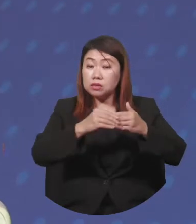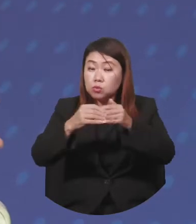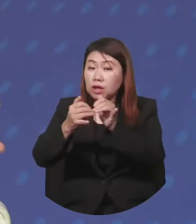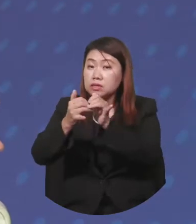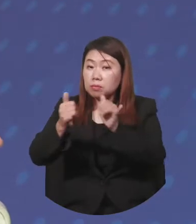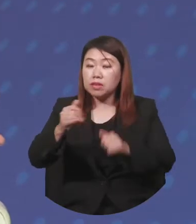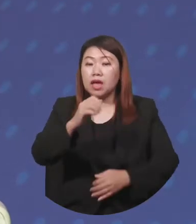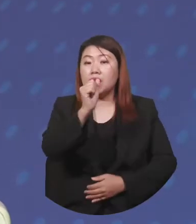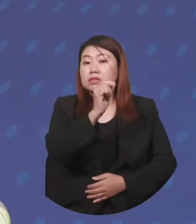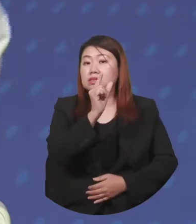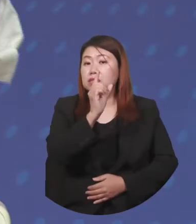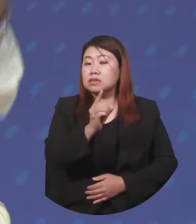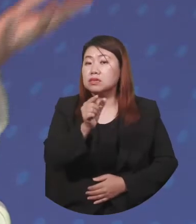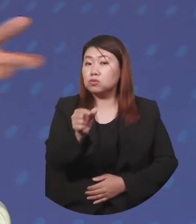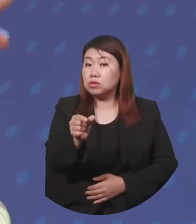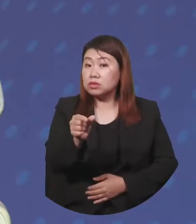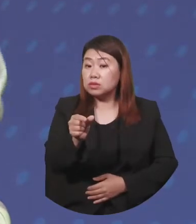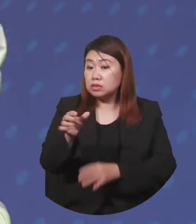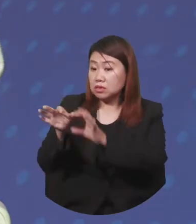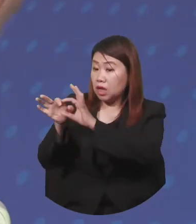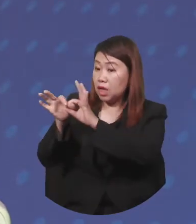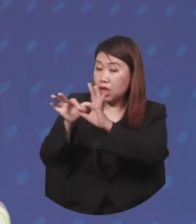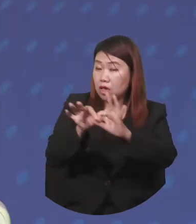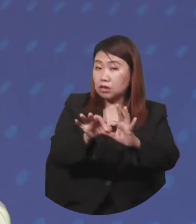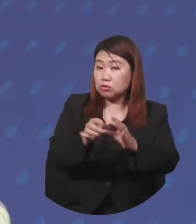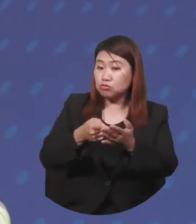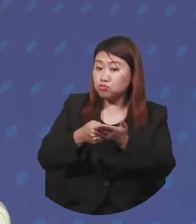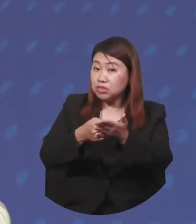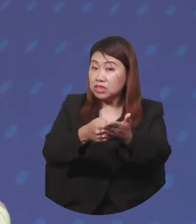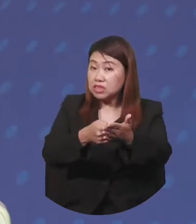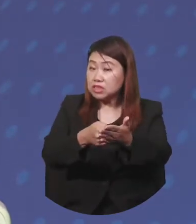sounds so unimaginably difficult.